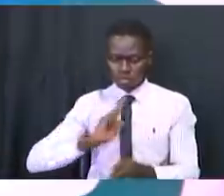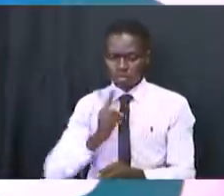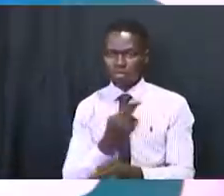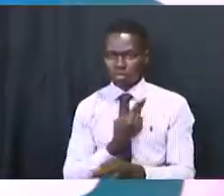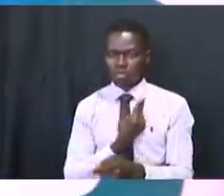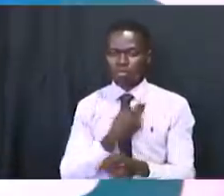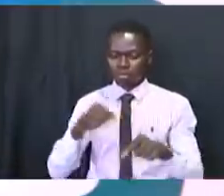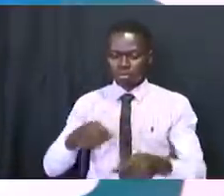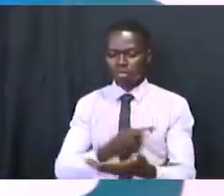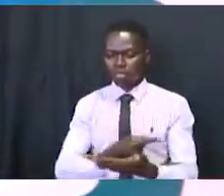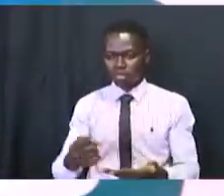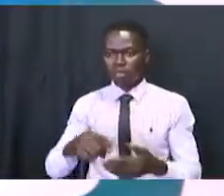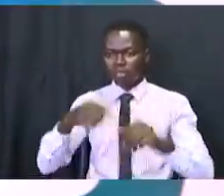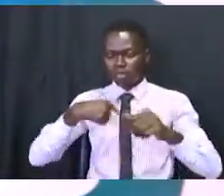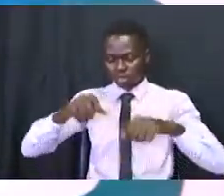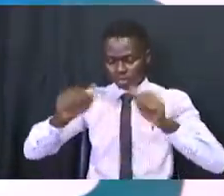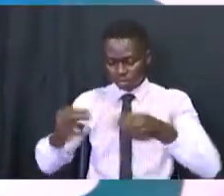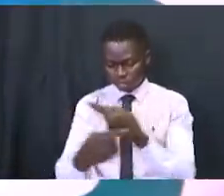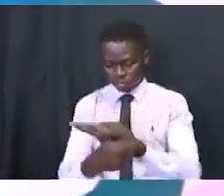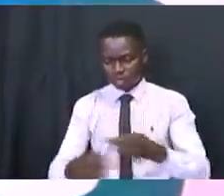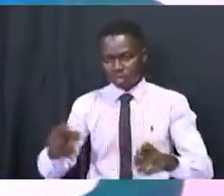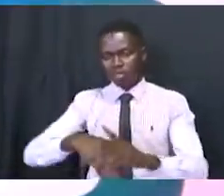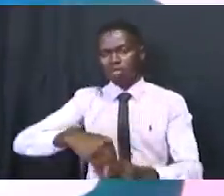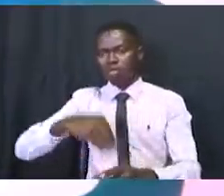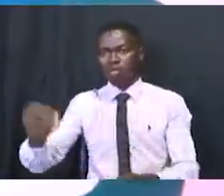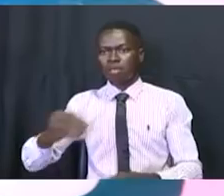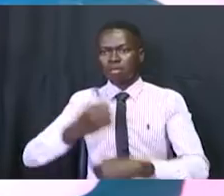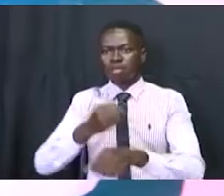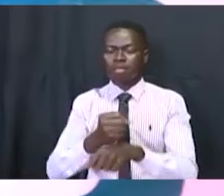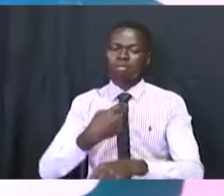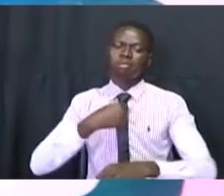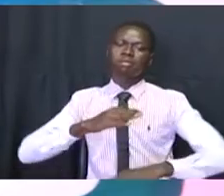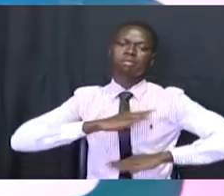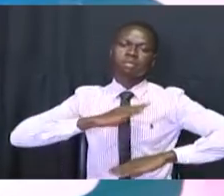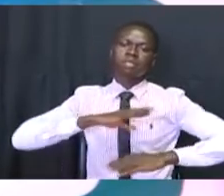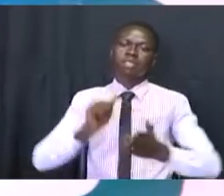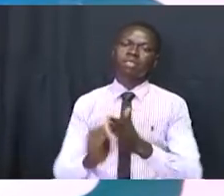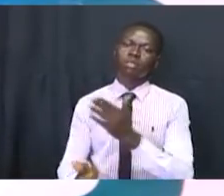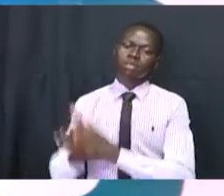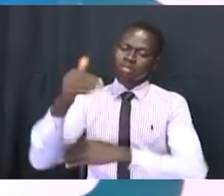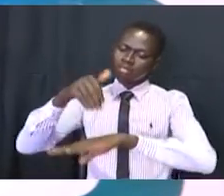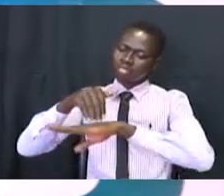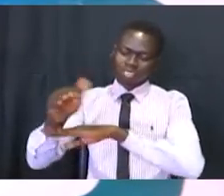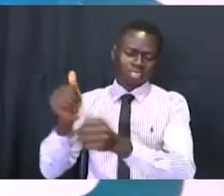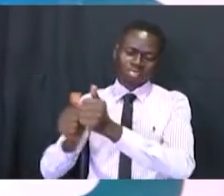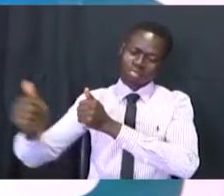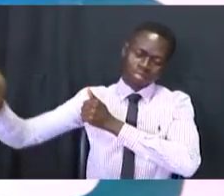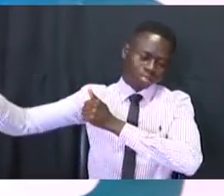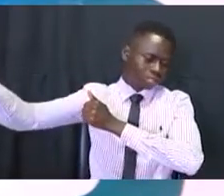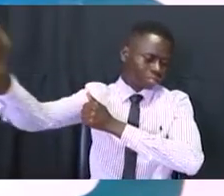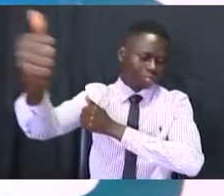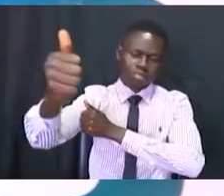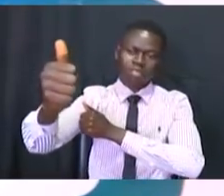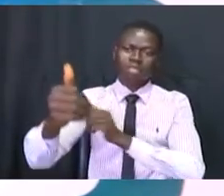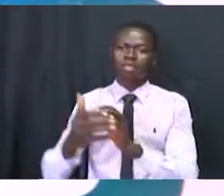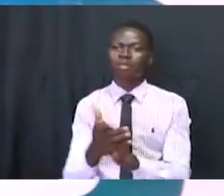are getting ready to launch out. It makes me confident that God will send us fire.